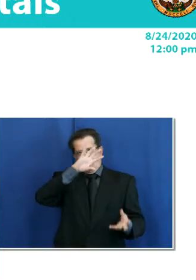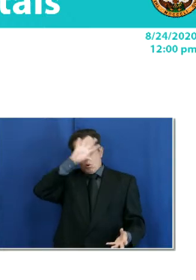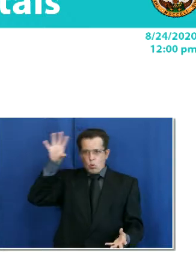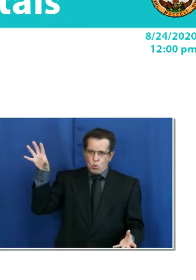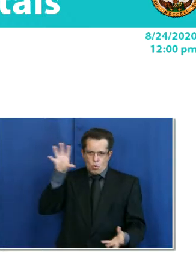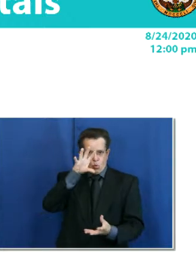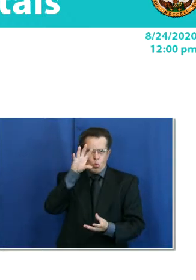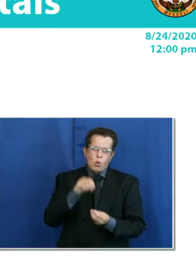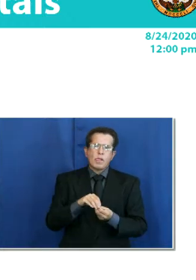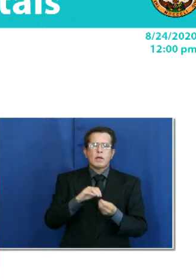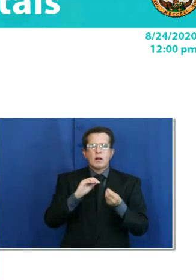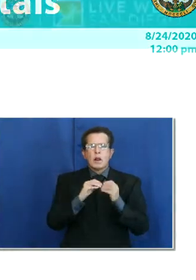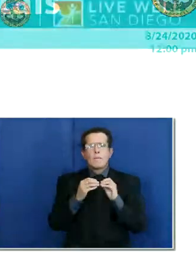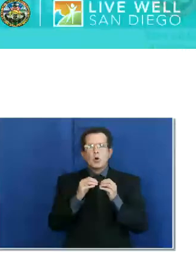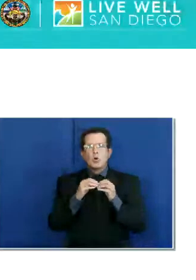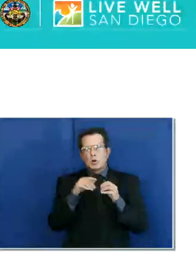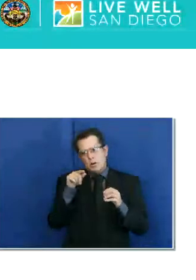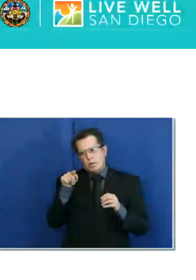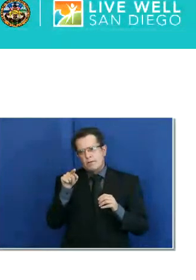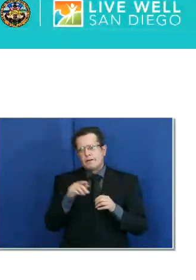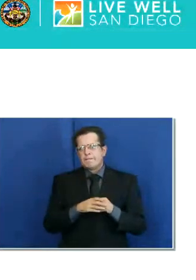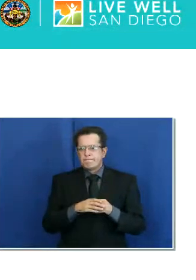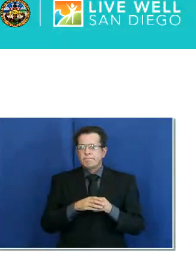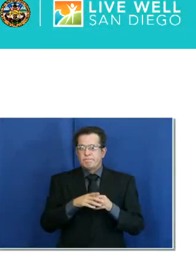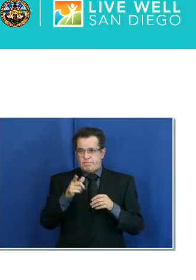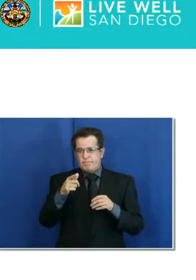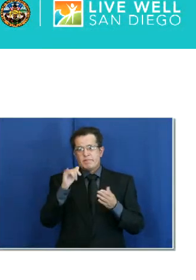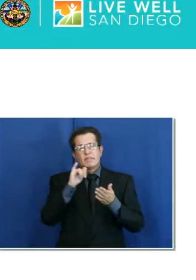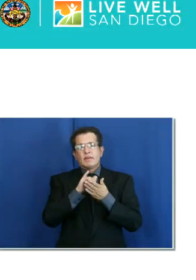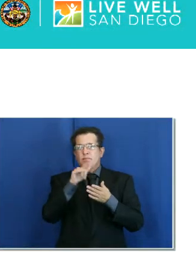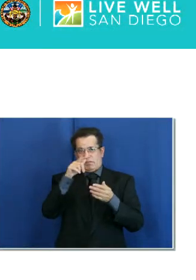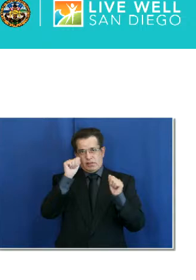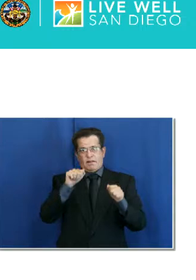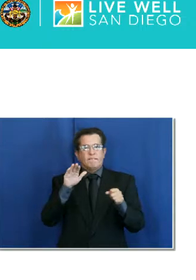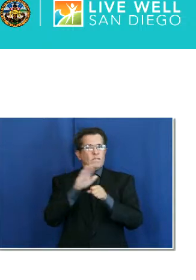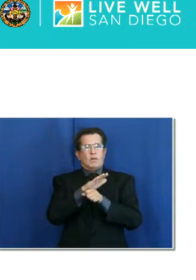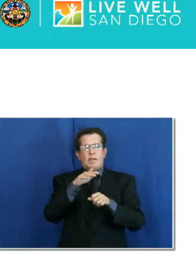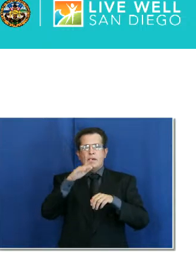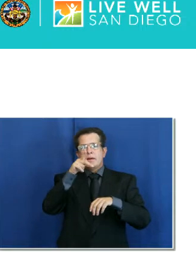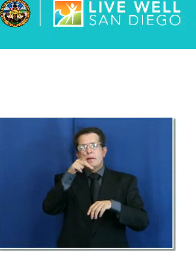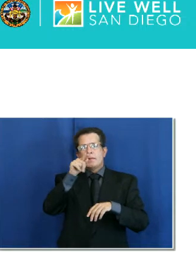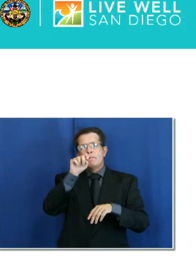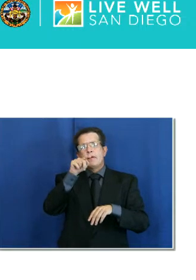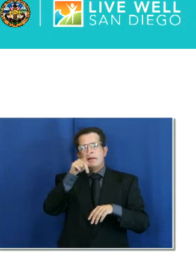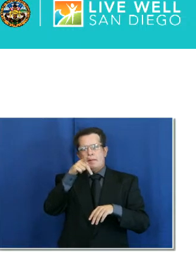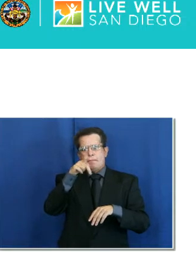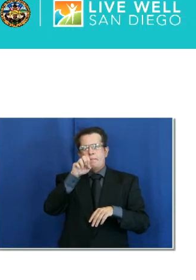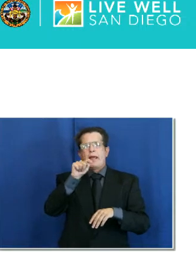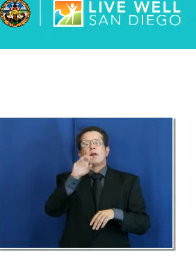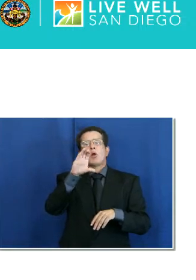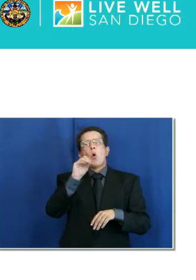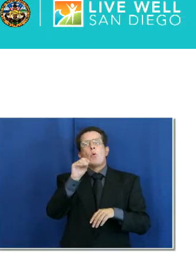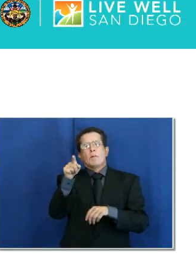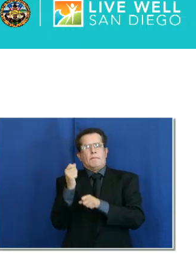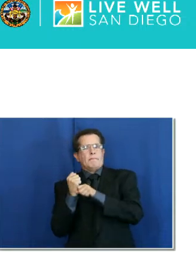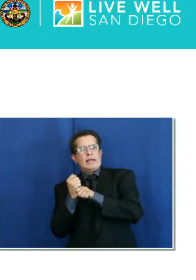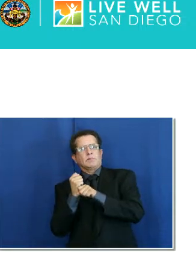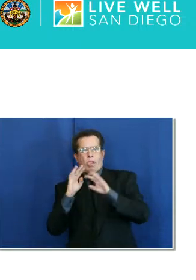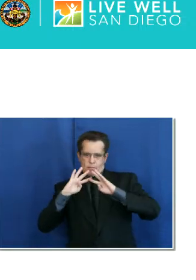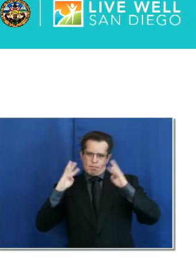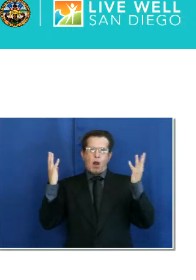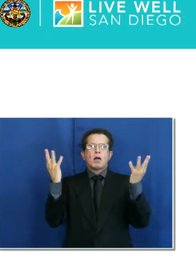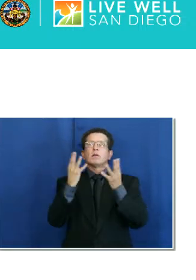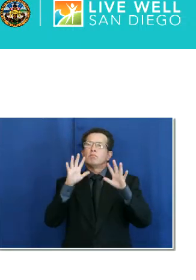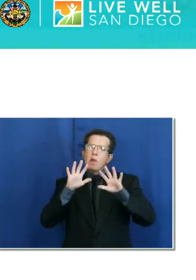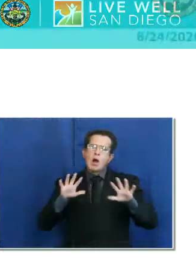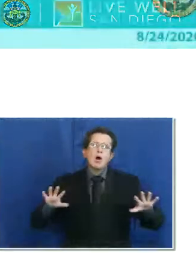this is equivalent to the number of seats at Petco Park, excluding the box seats. The